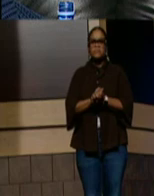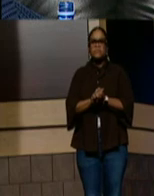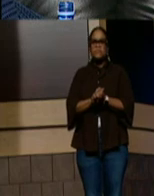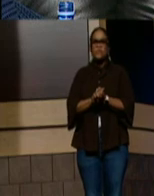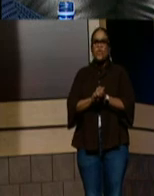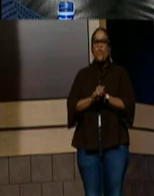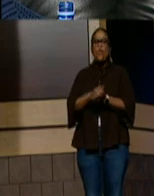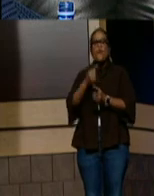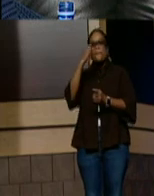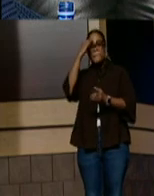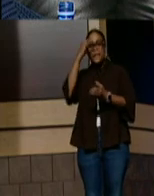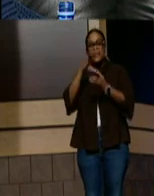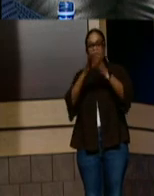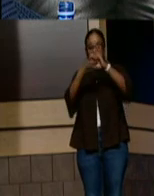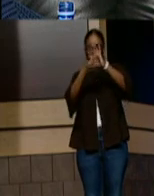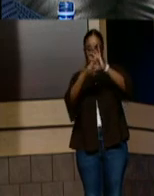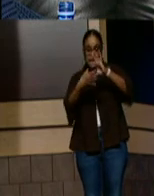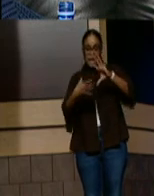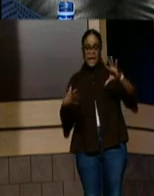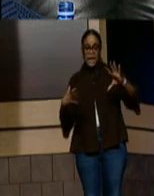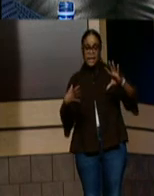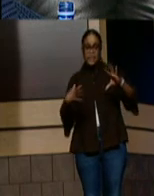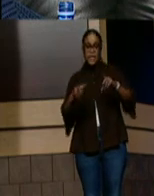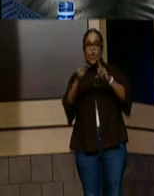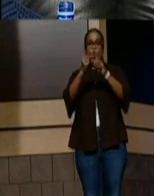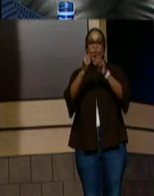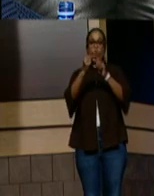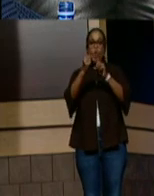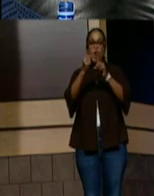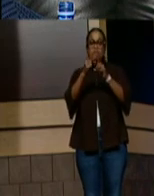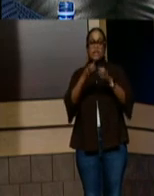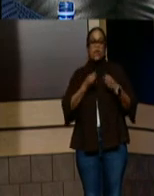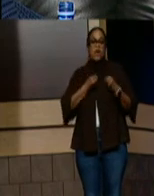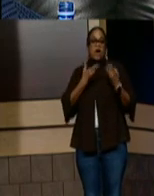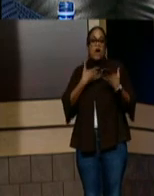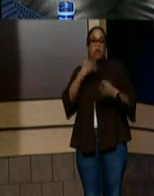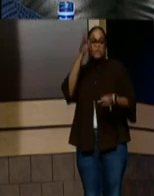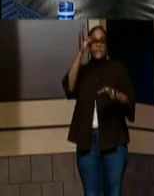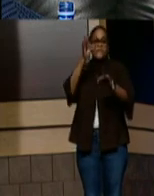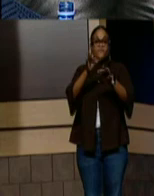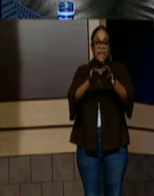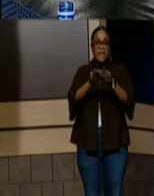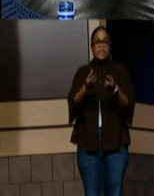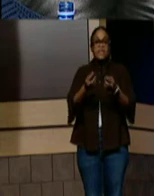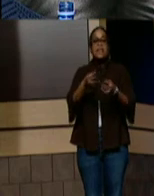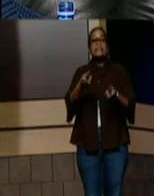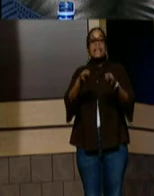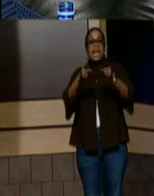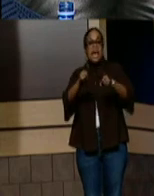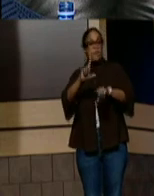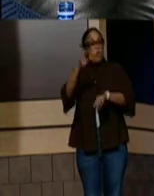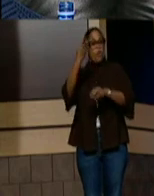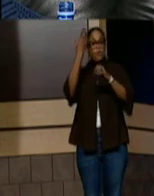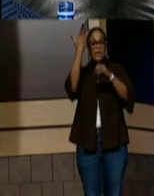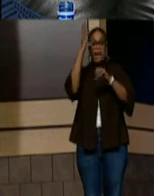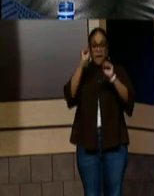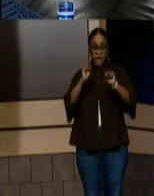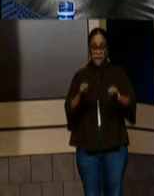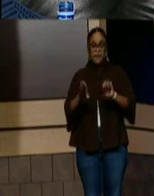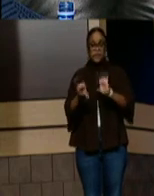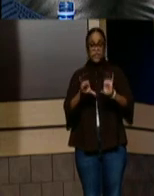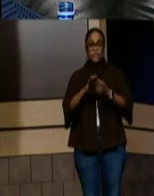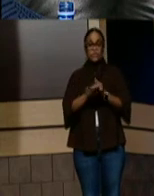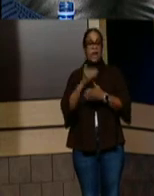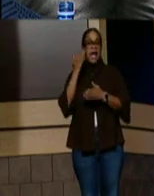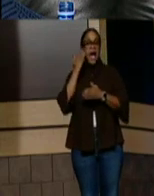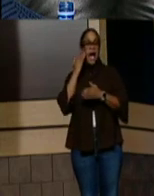release words that will cause things to happen that only God can do. Yeah. Now I know I'm getting a little stirred